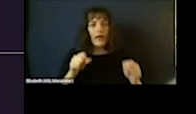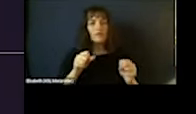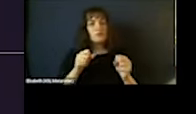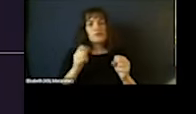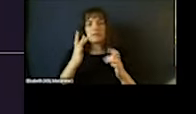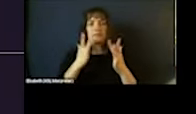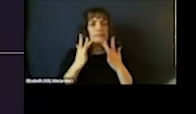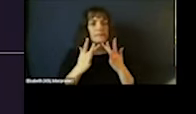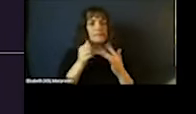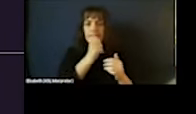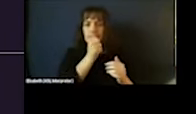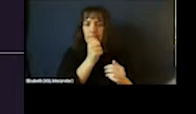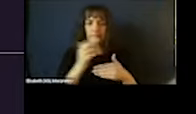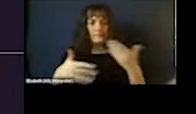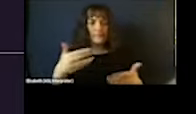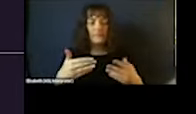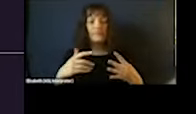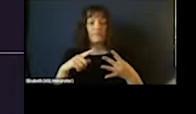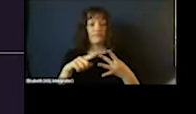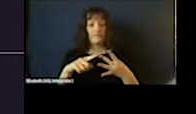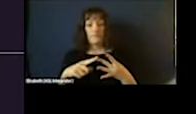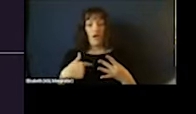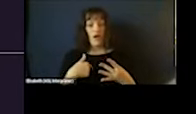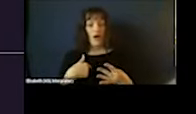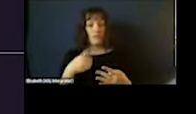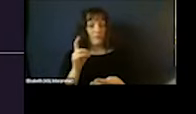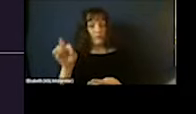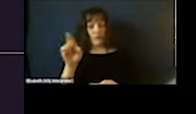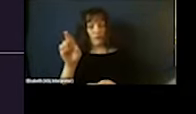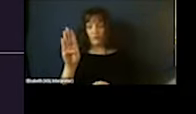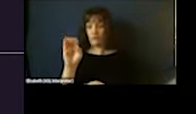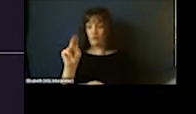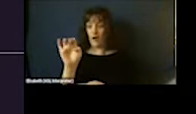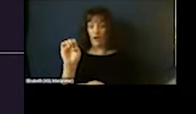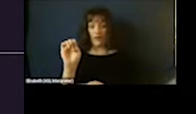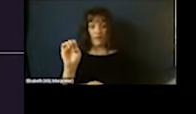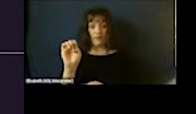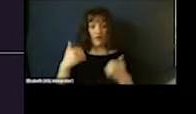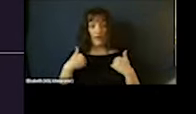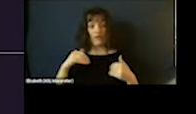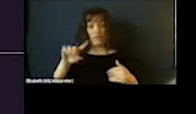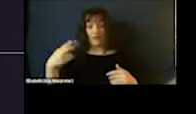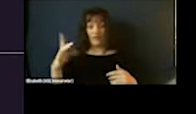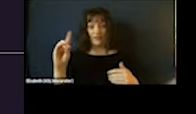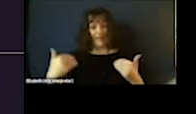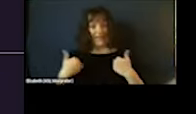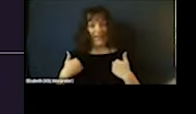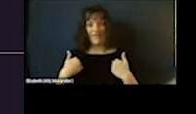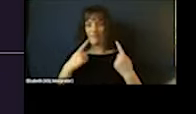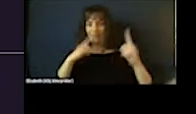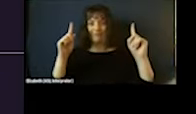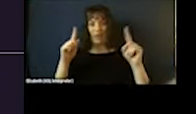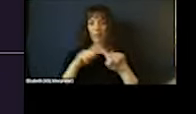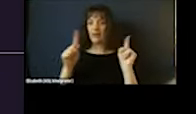I may be Dr. Bonne now, but it definitely wasn't an easy road to become to get my PhD. So